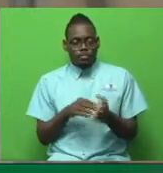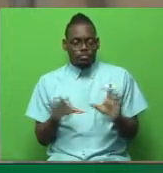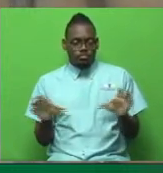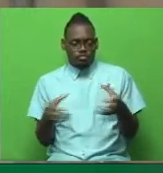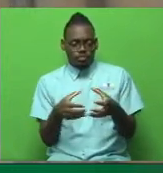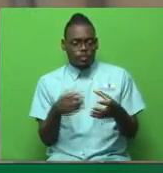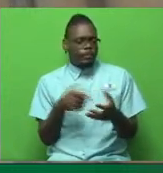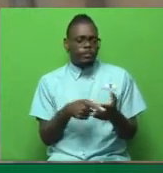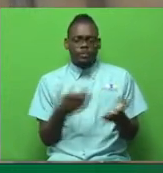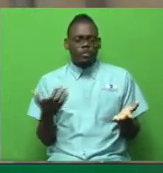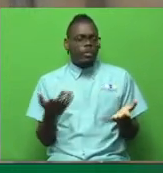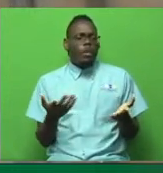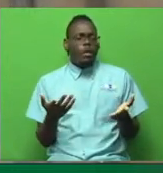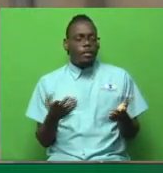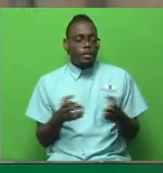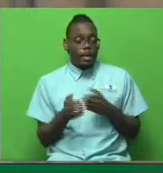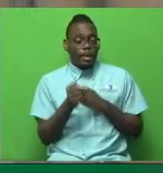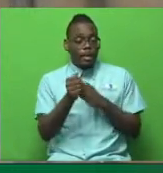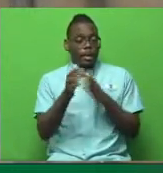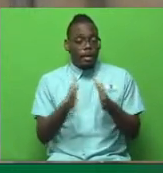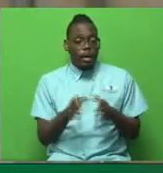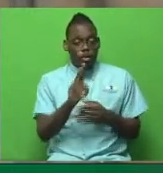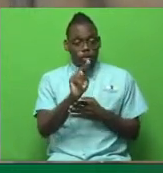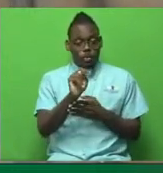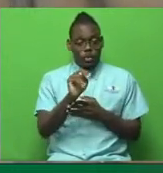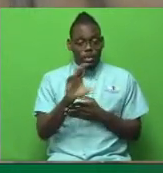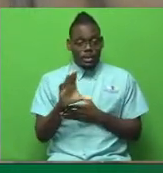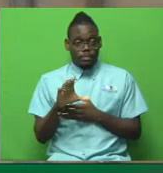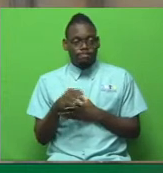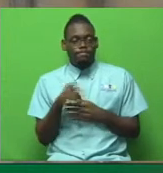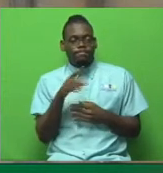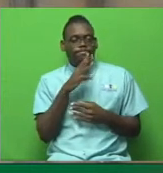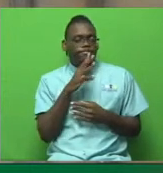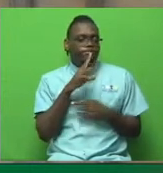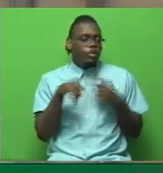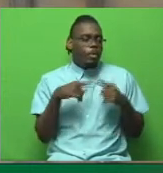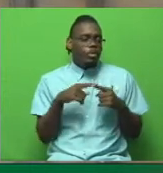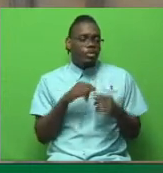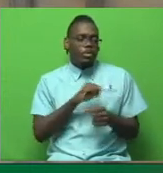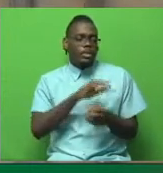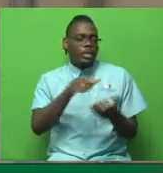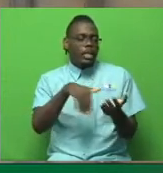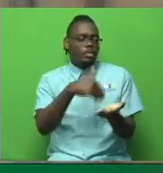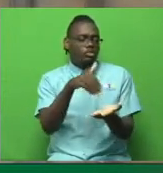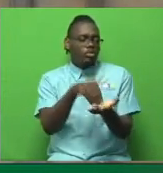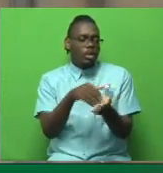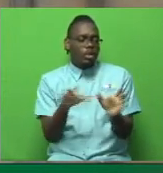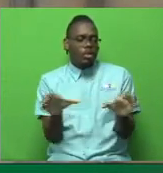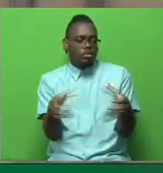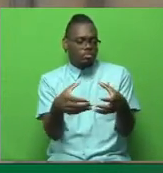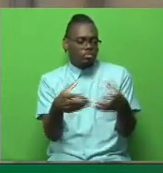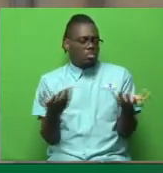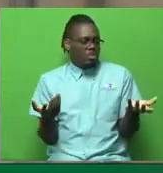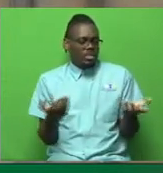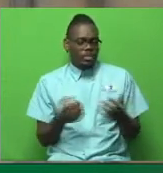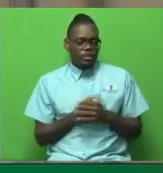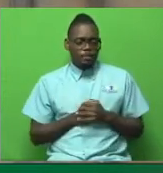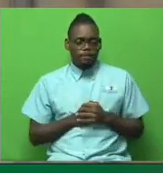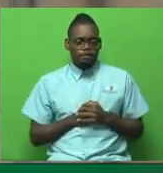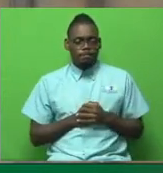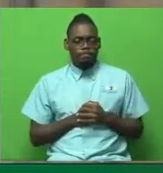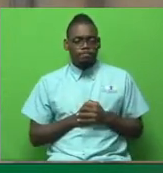temerity and the goal to talk today about Central block that was a prime minister